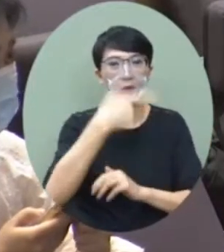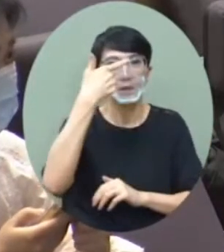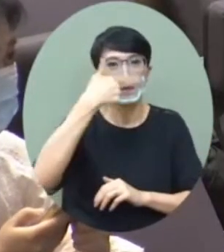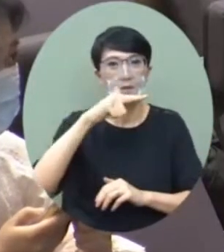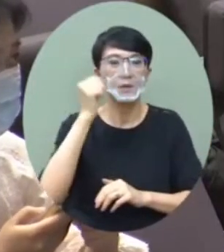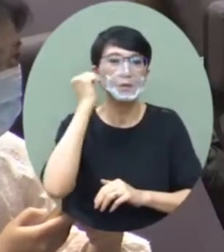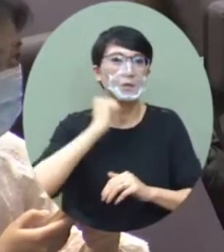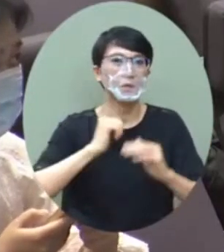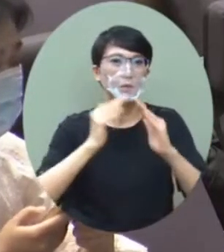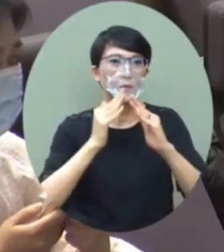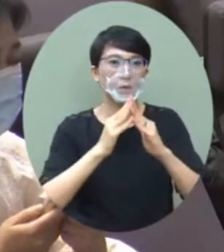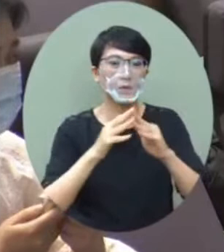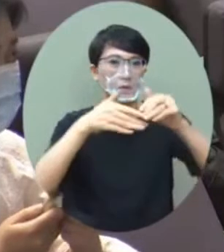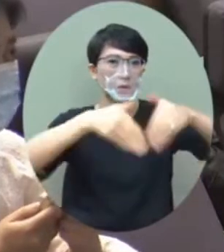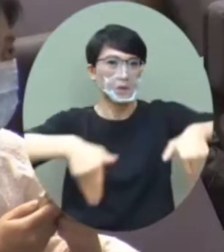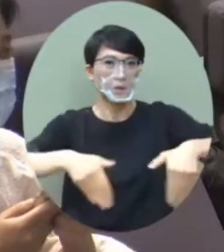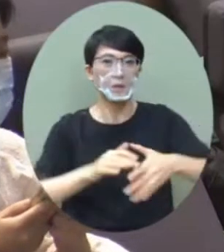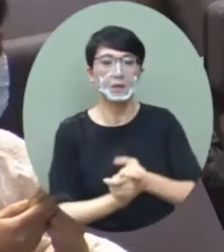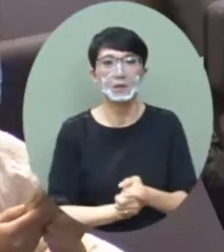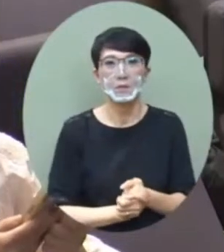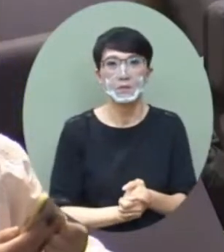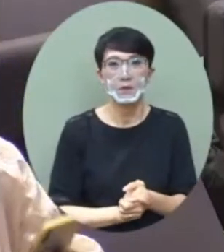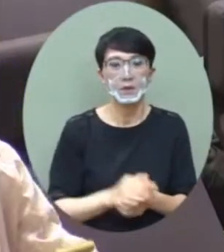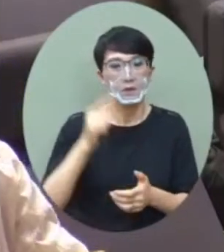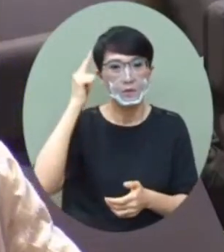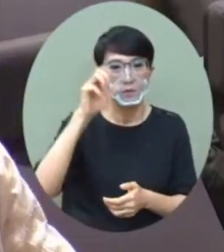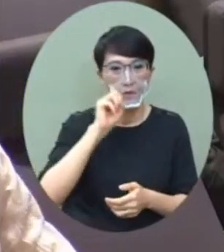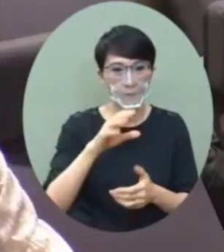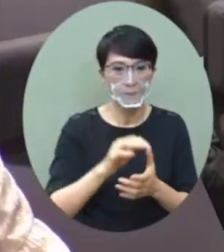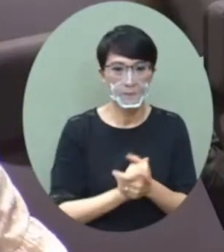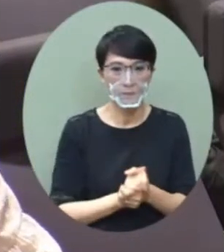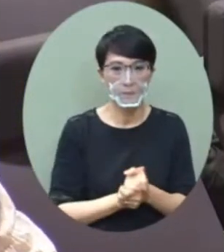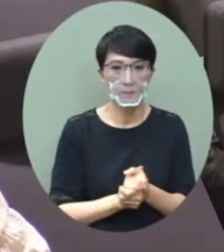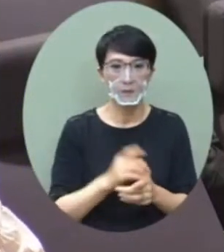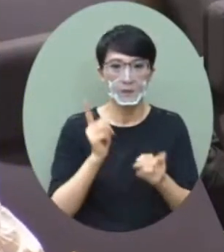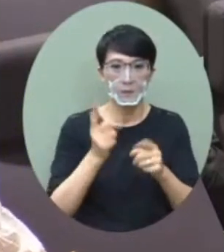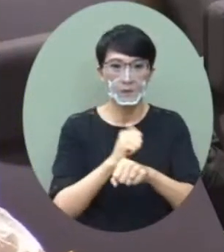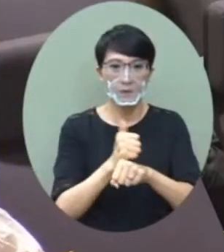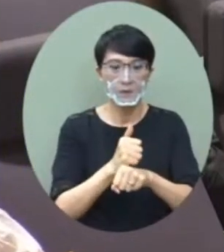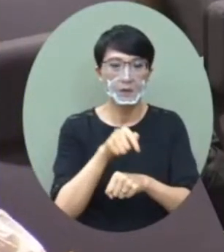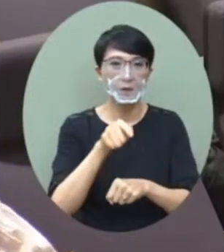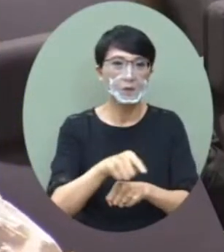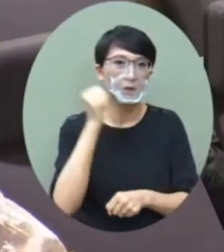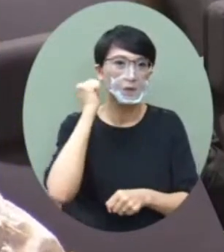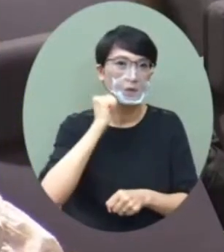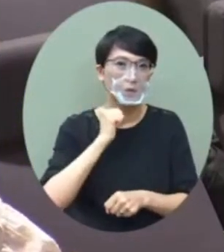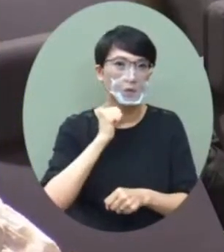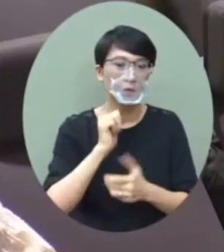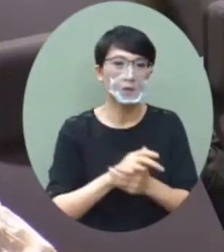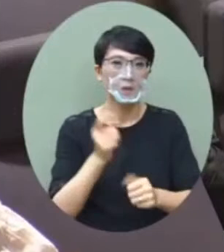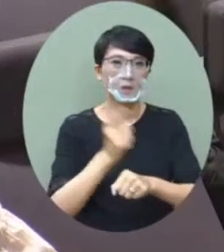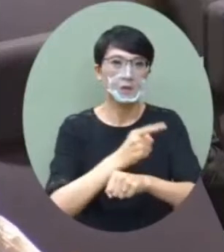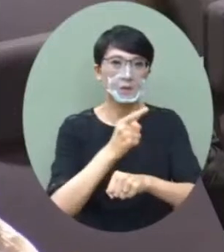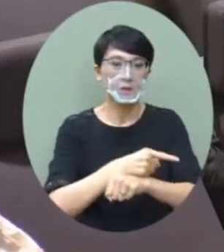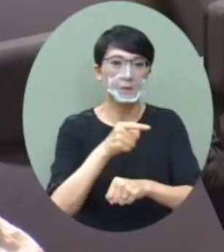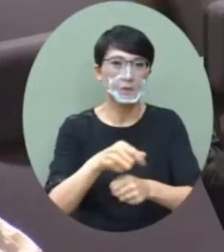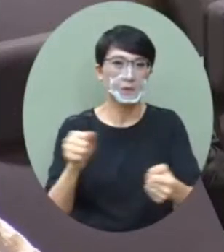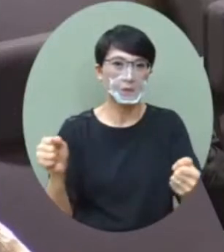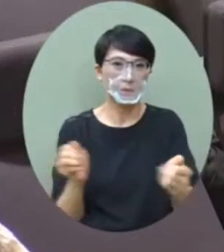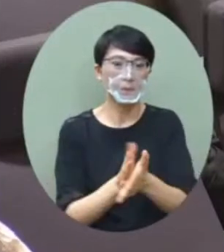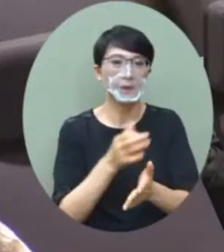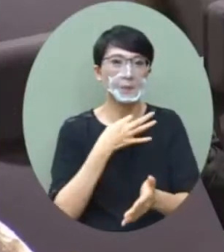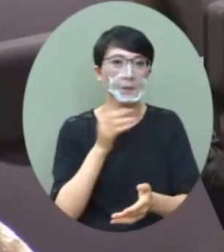uninfected residents in residential care homes with an outbreak would be transferred to other facilities